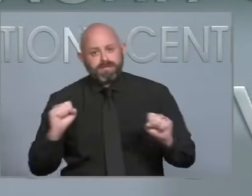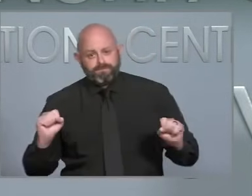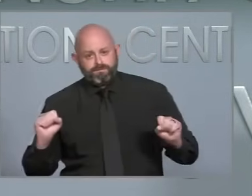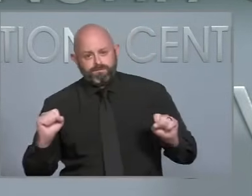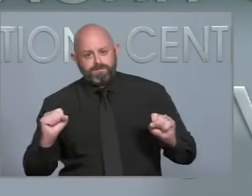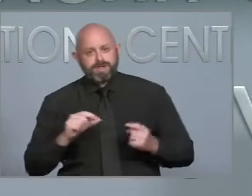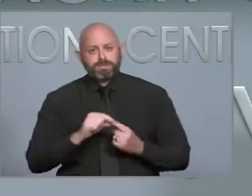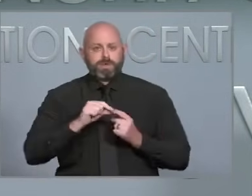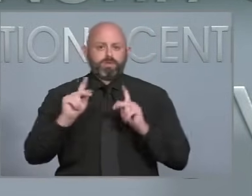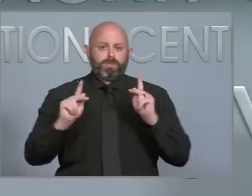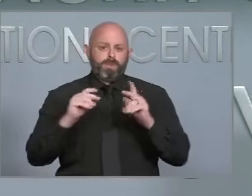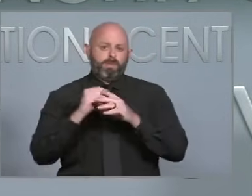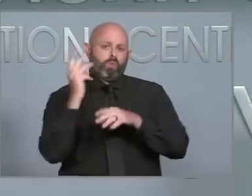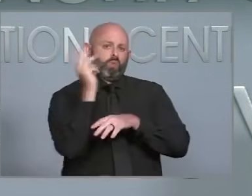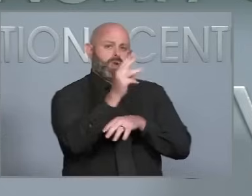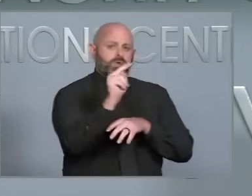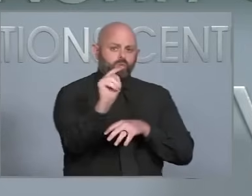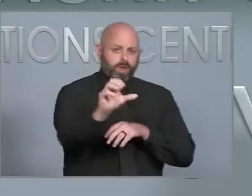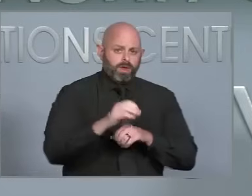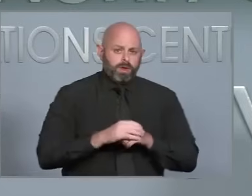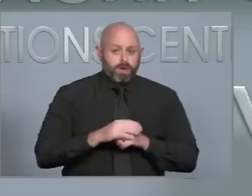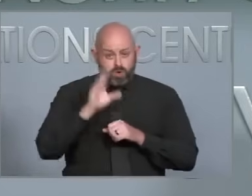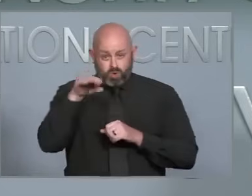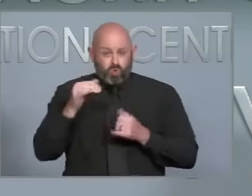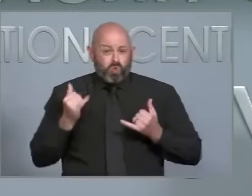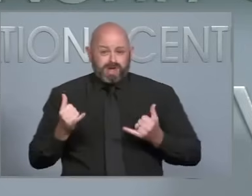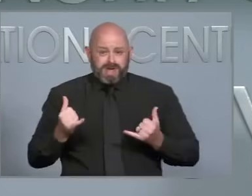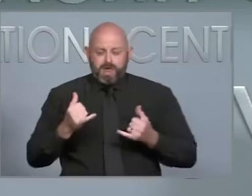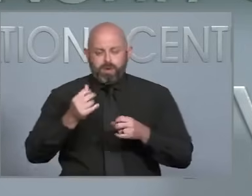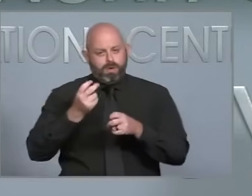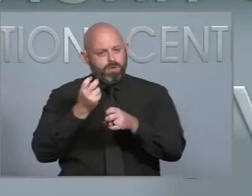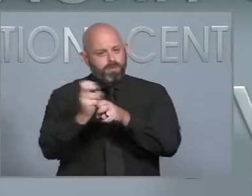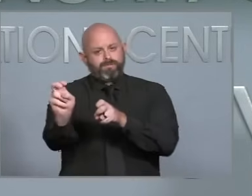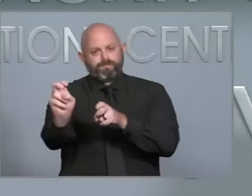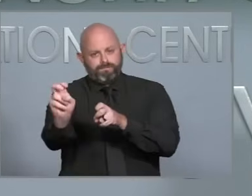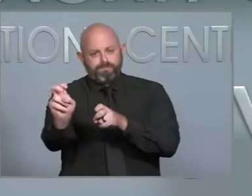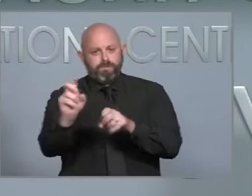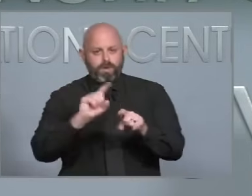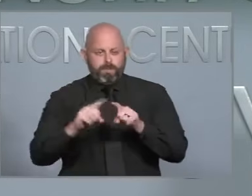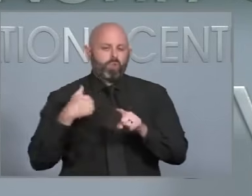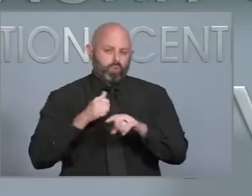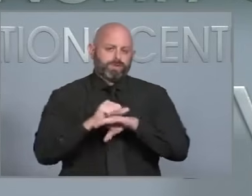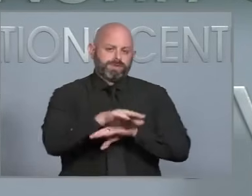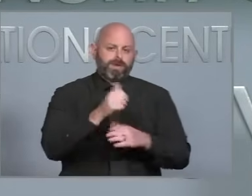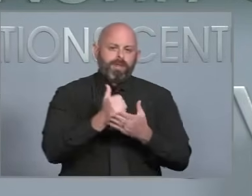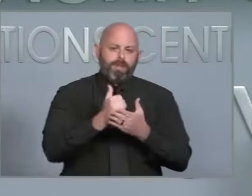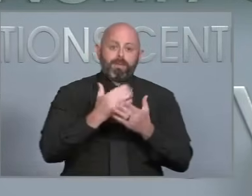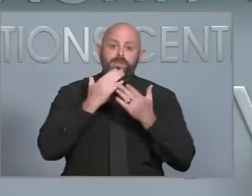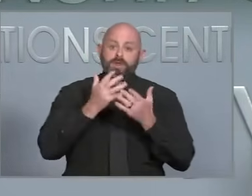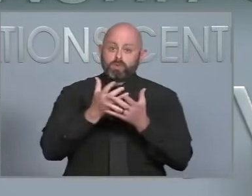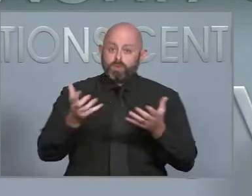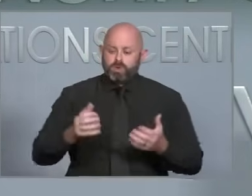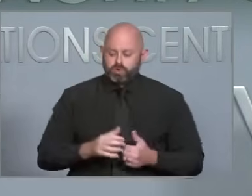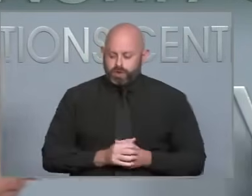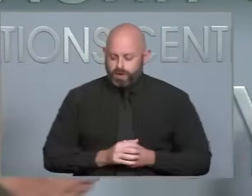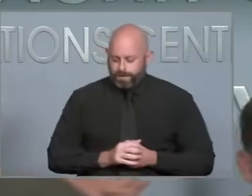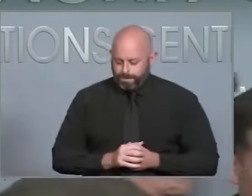friends in western North Carolina. We know that it's tough right now, but there'll be a lot of help coming your way. Thank you very much.